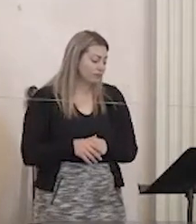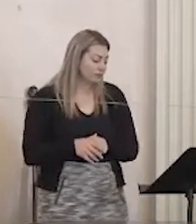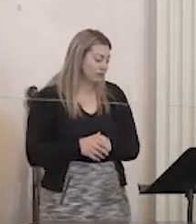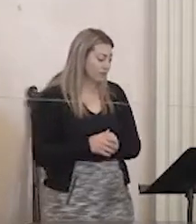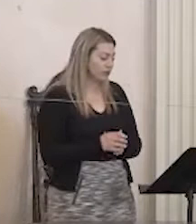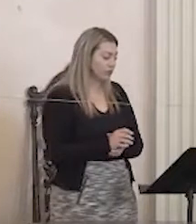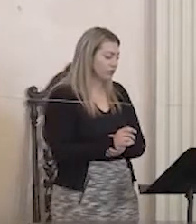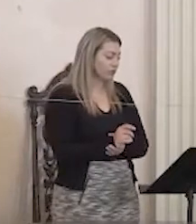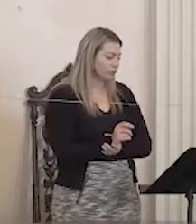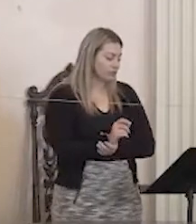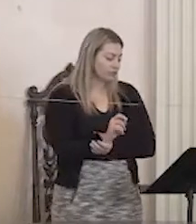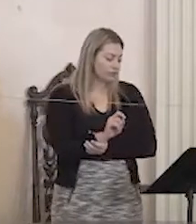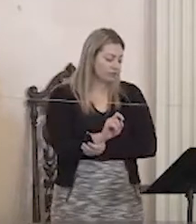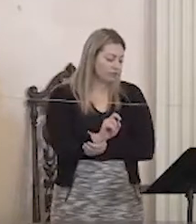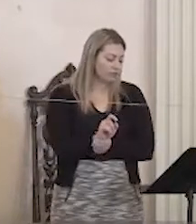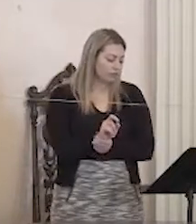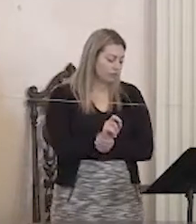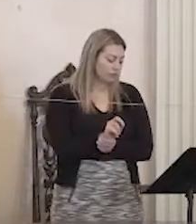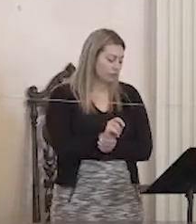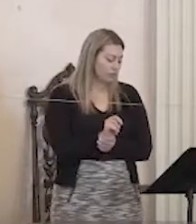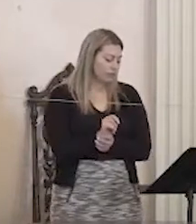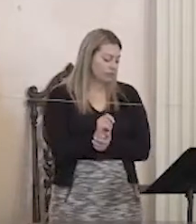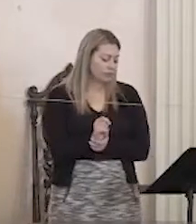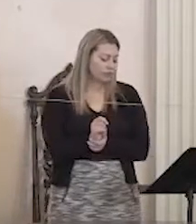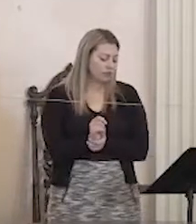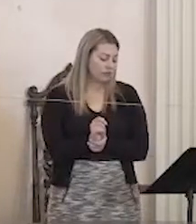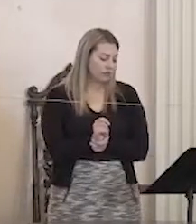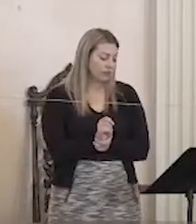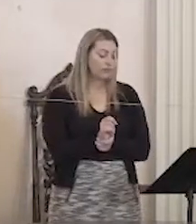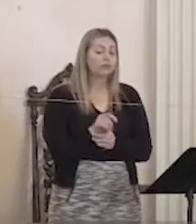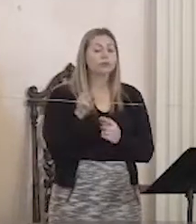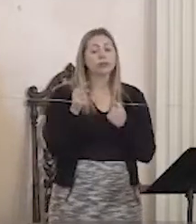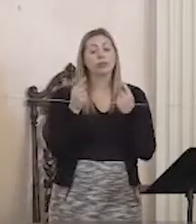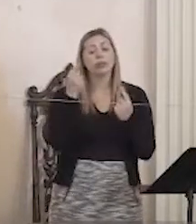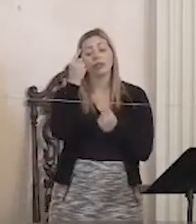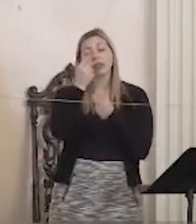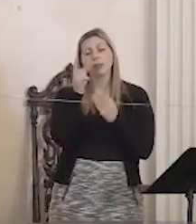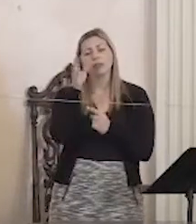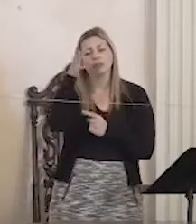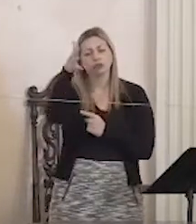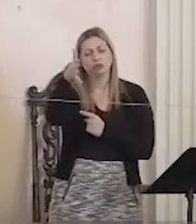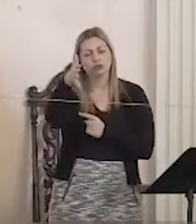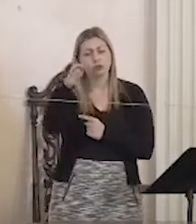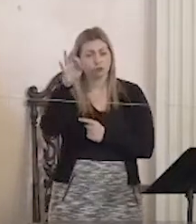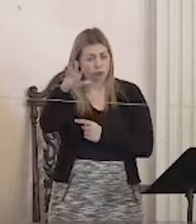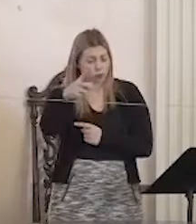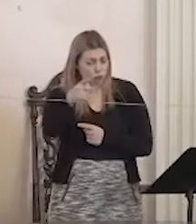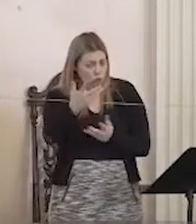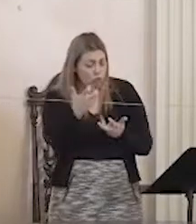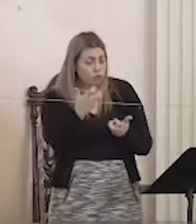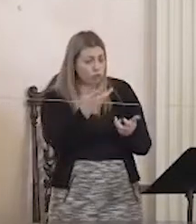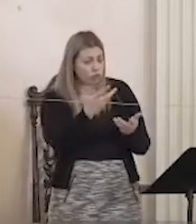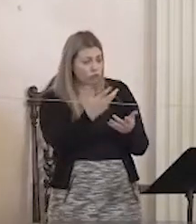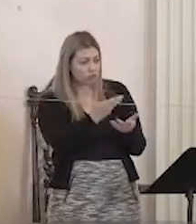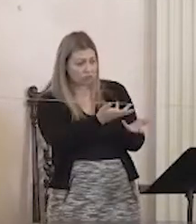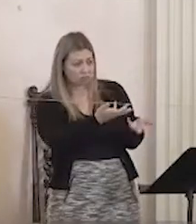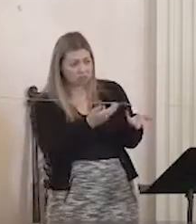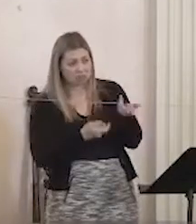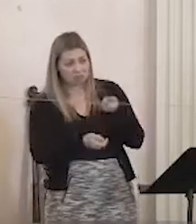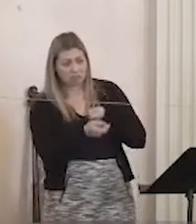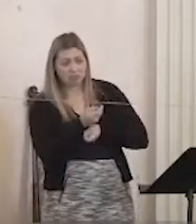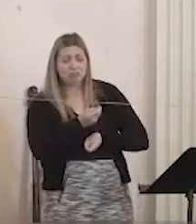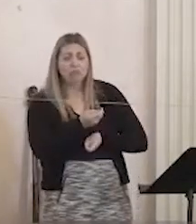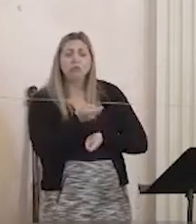So, when you think about the future minister you wish to attract, do you